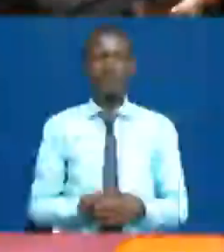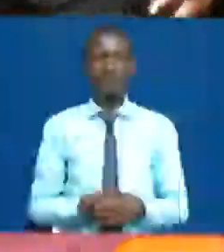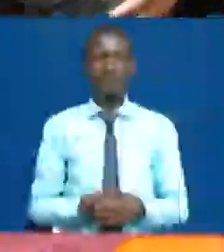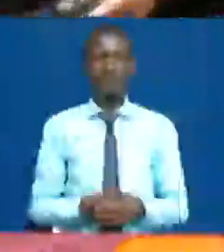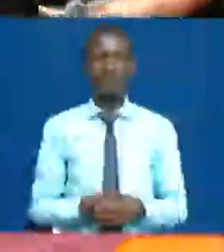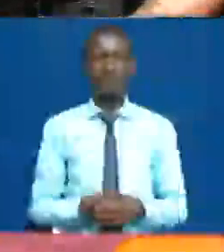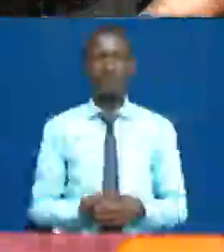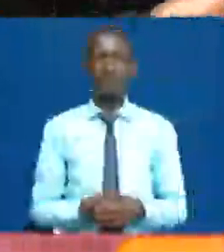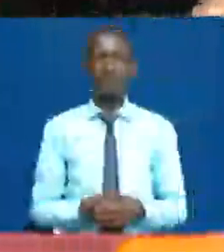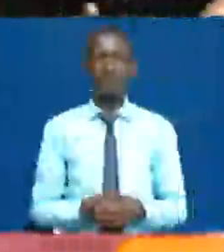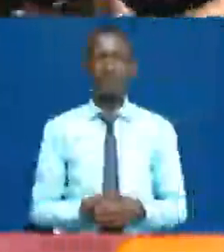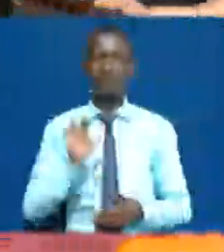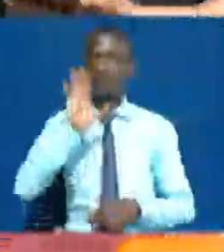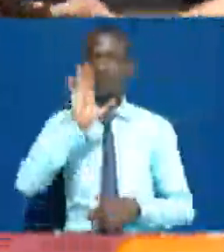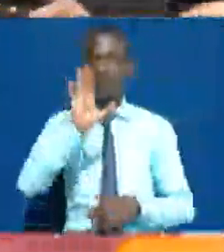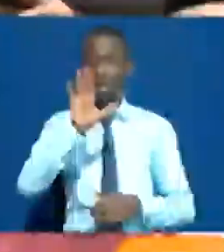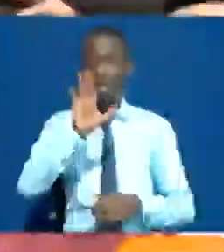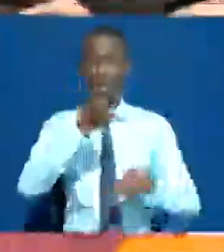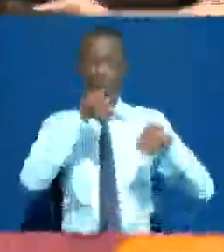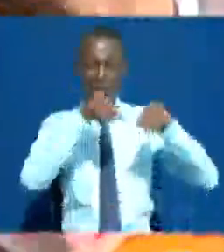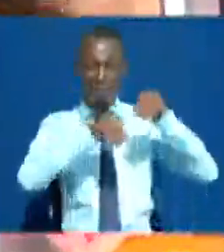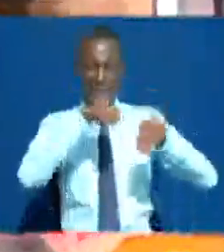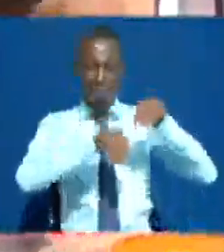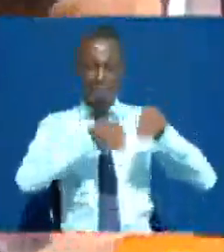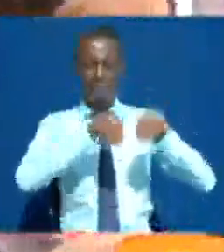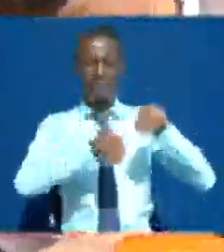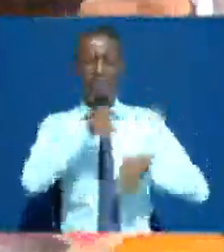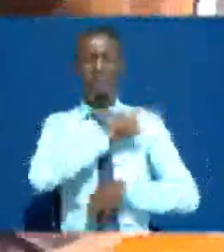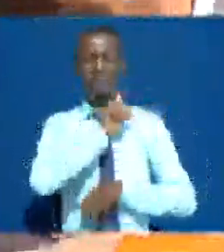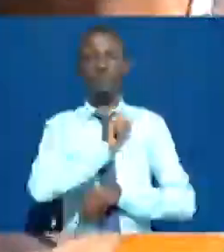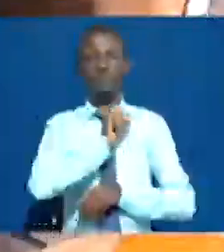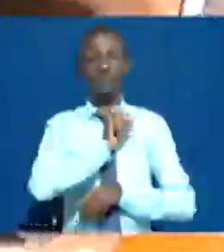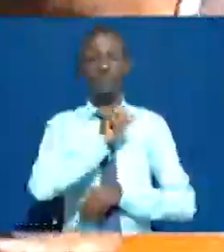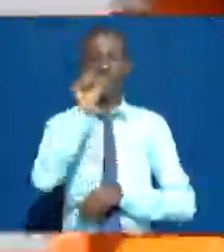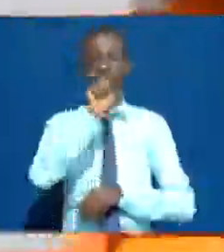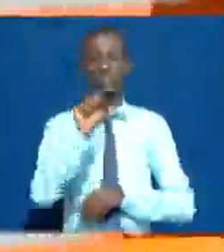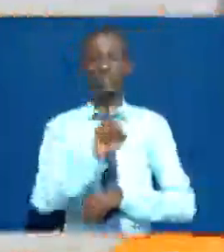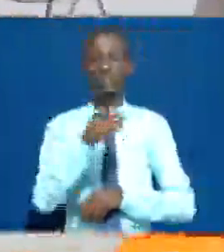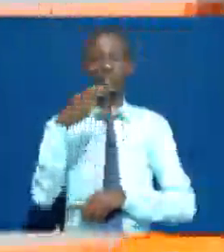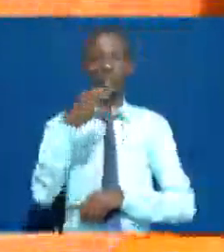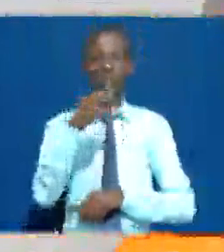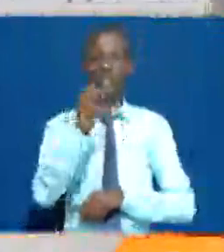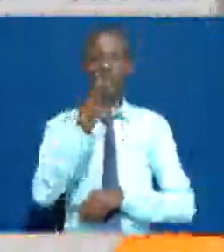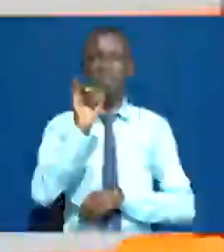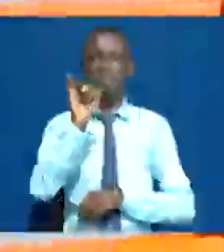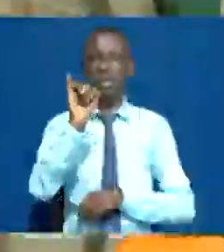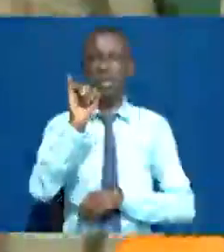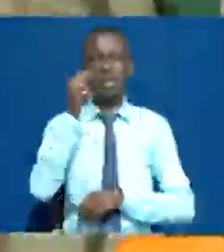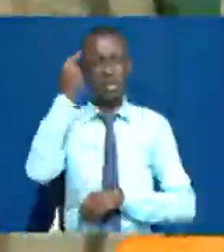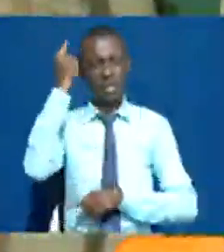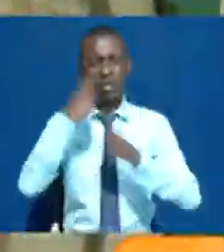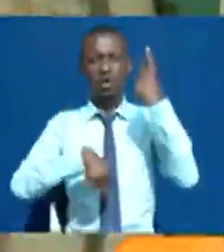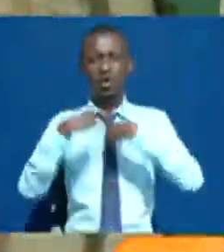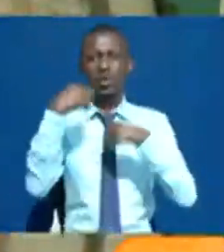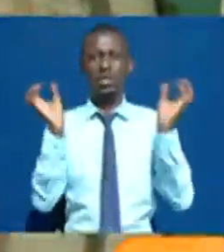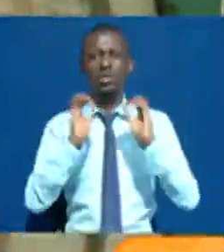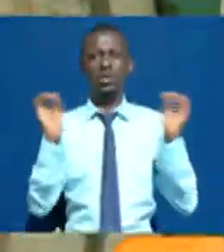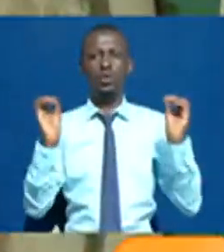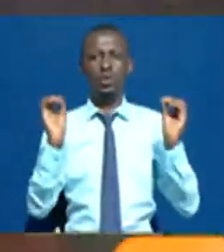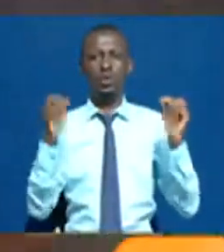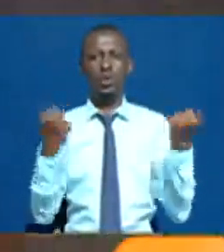Mwangi, who has been placing his bets on the popular Shabiki.com platform, had lost hope of ever winning and did not play